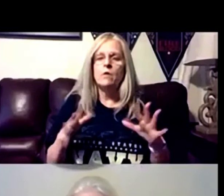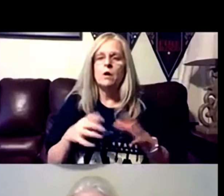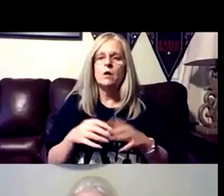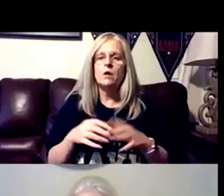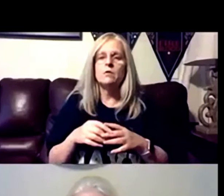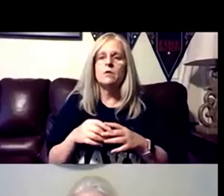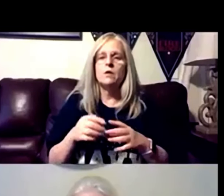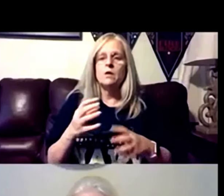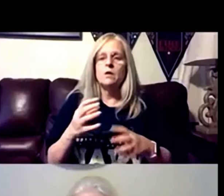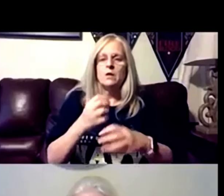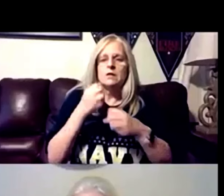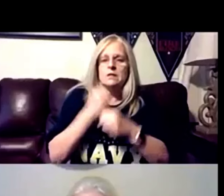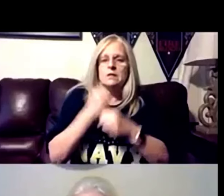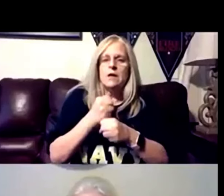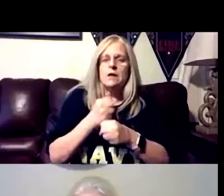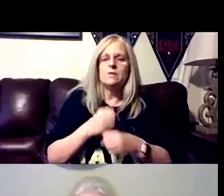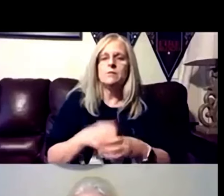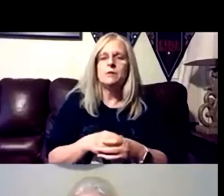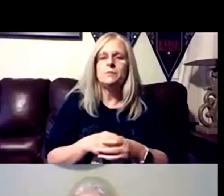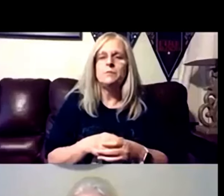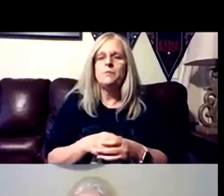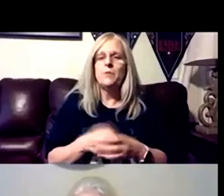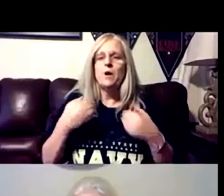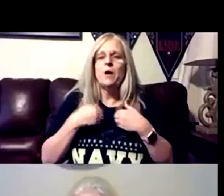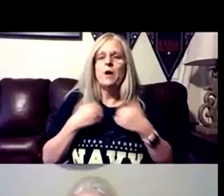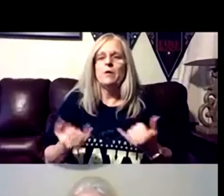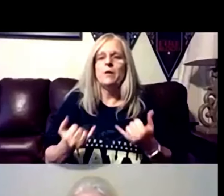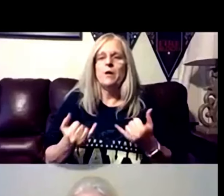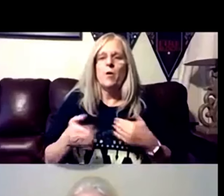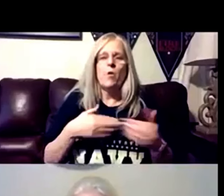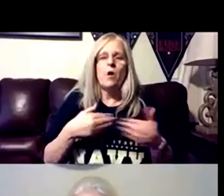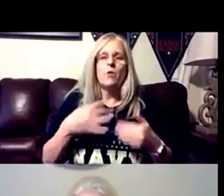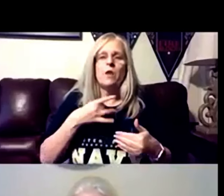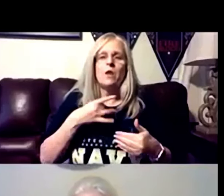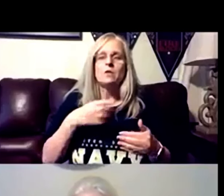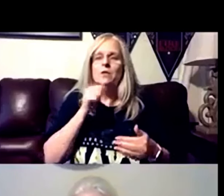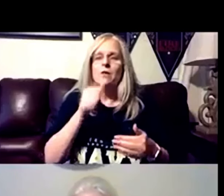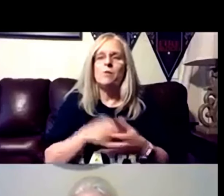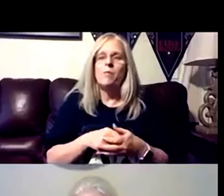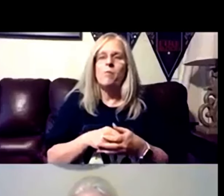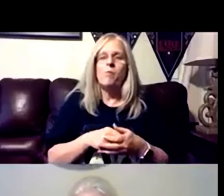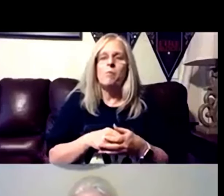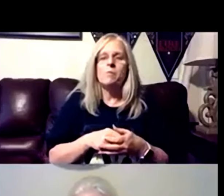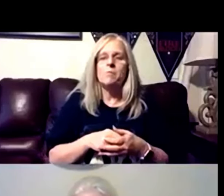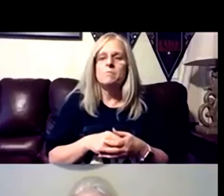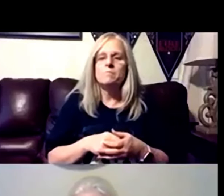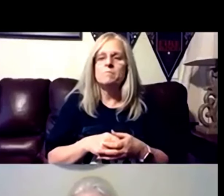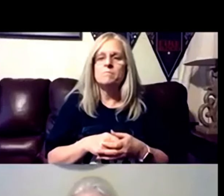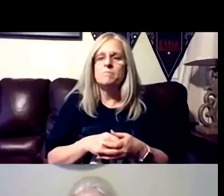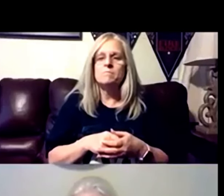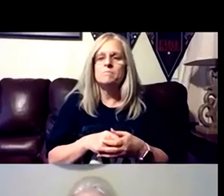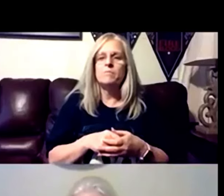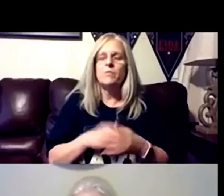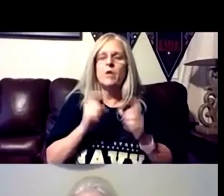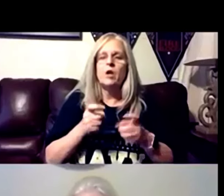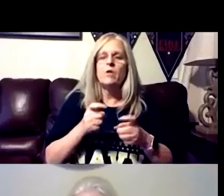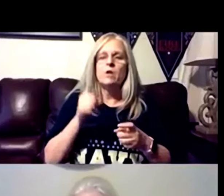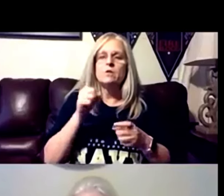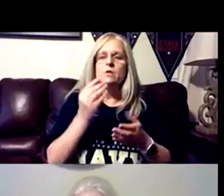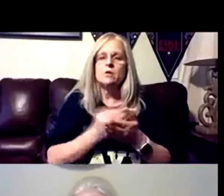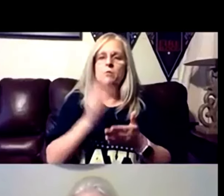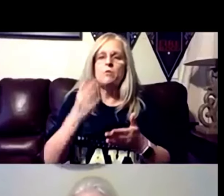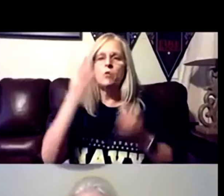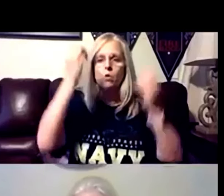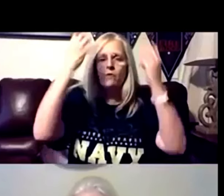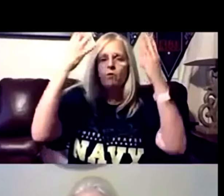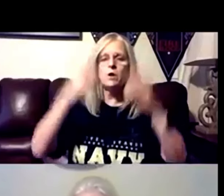down and we have him now, whether he likes it or not. Anyway, Mr. Williams, give us some of your input and insight on